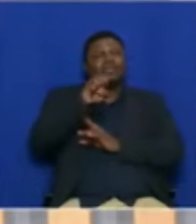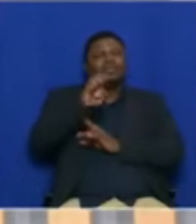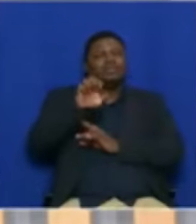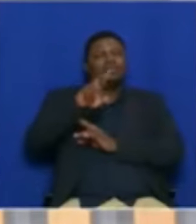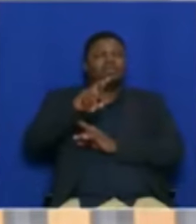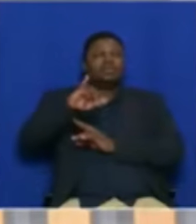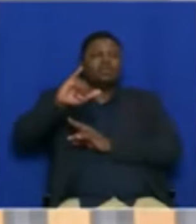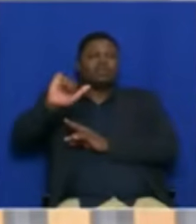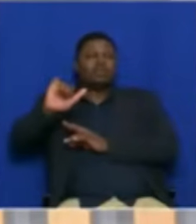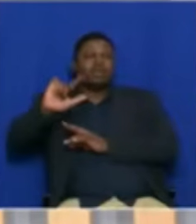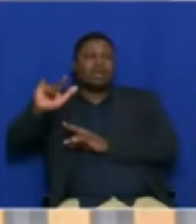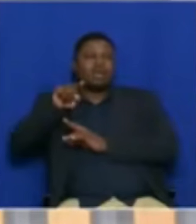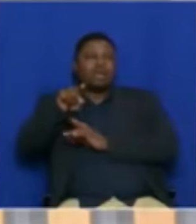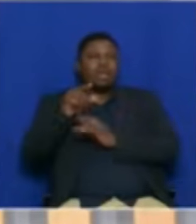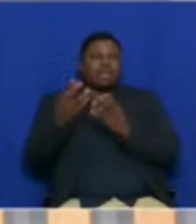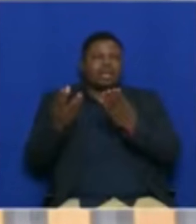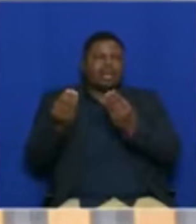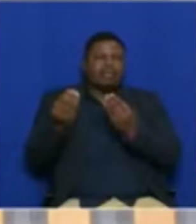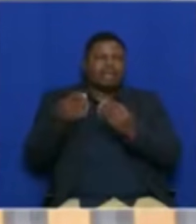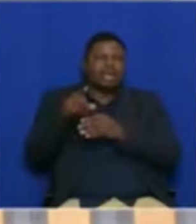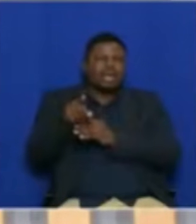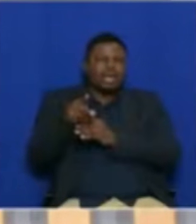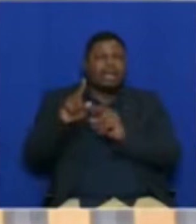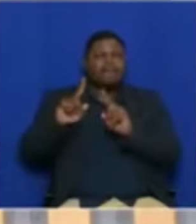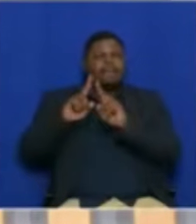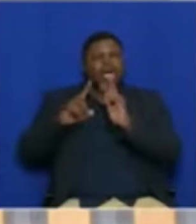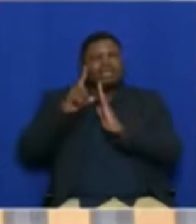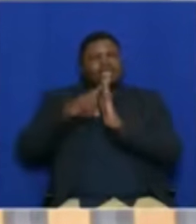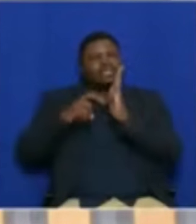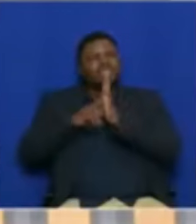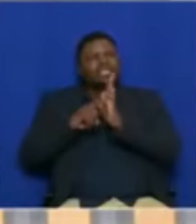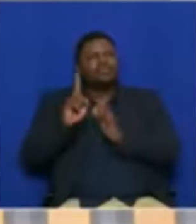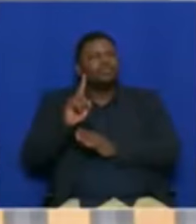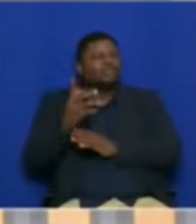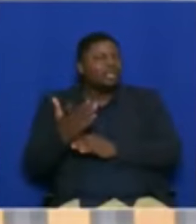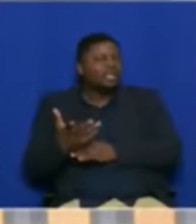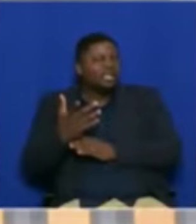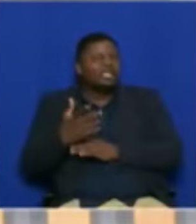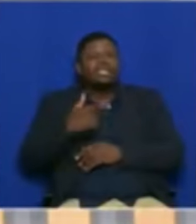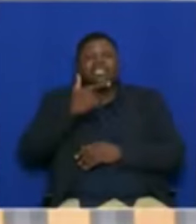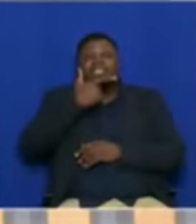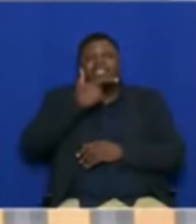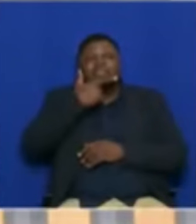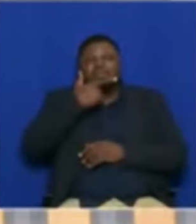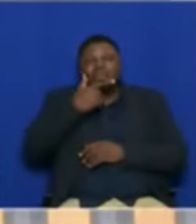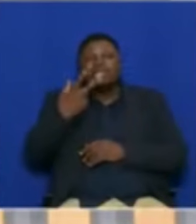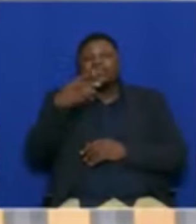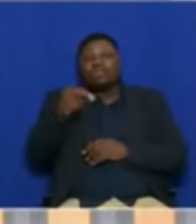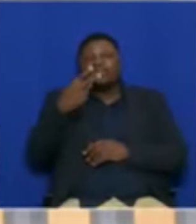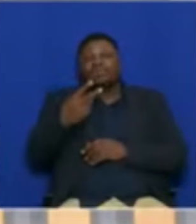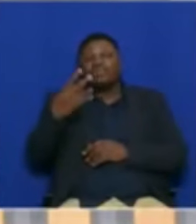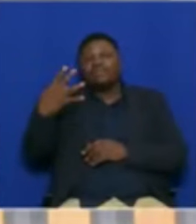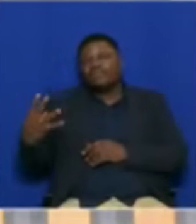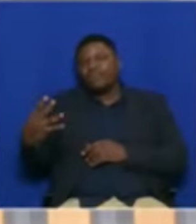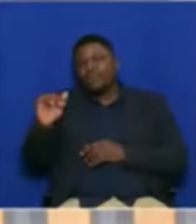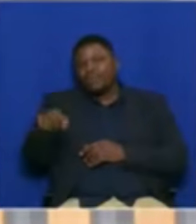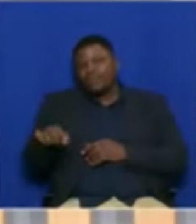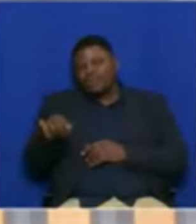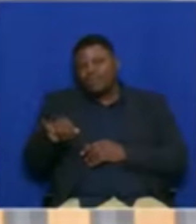date? When you look at it, it's December 2024. 02 December 2024. Yes. That is the